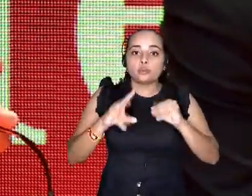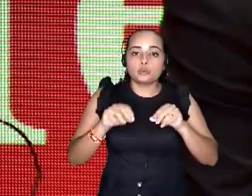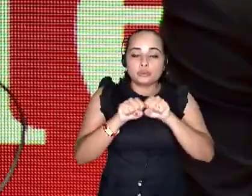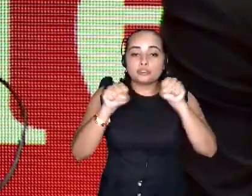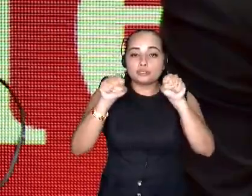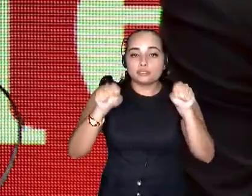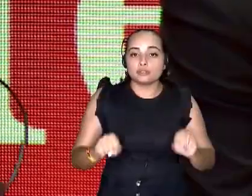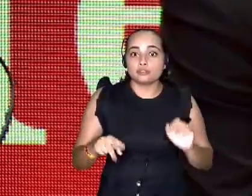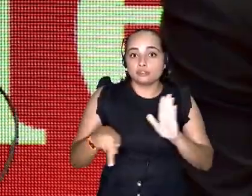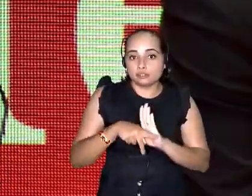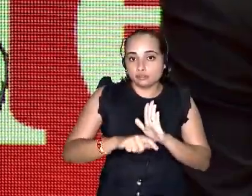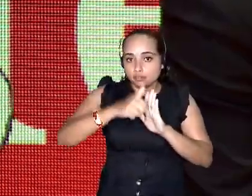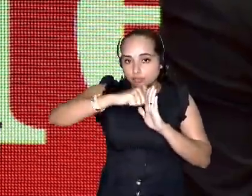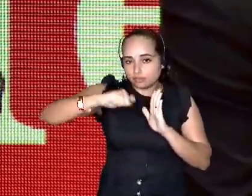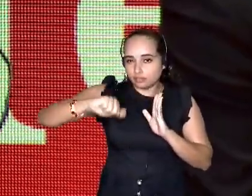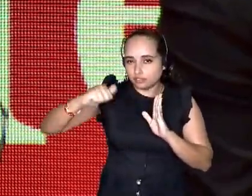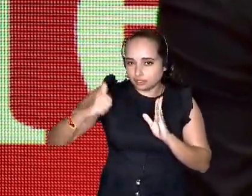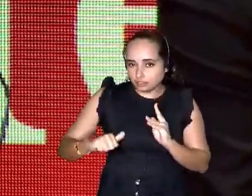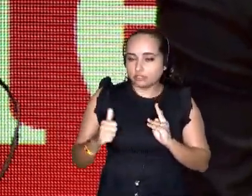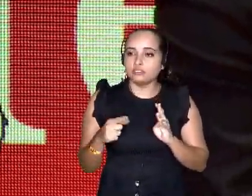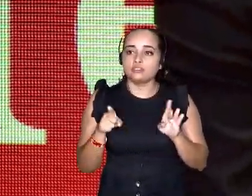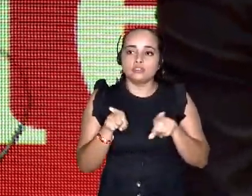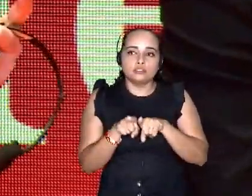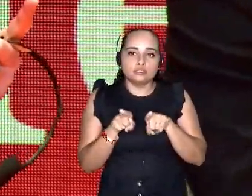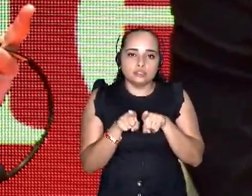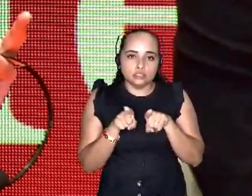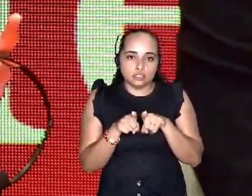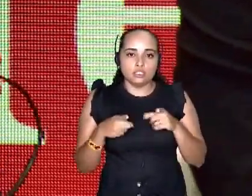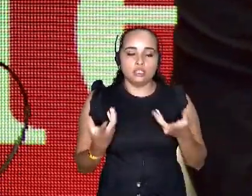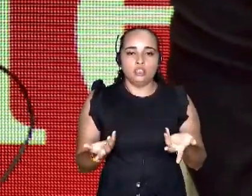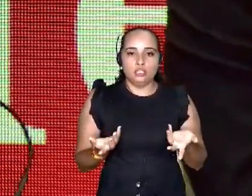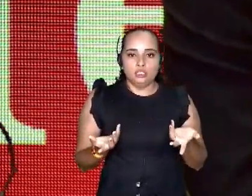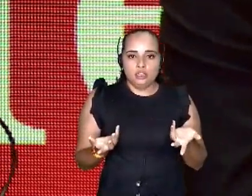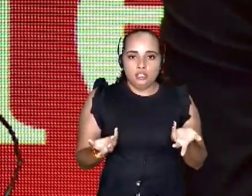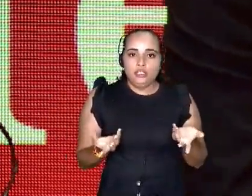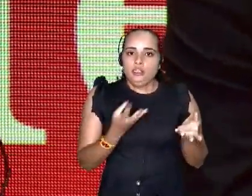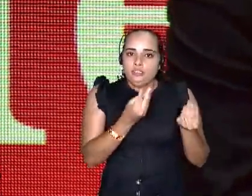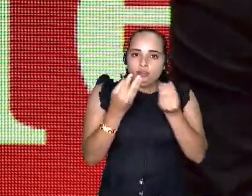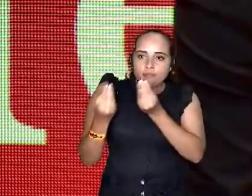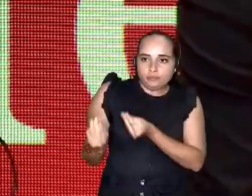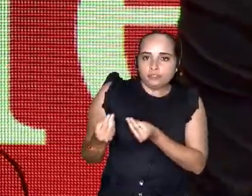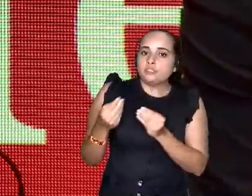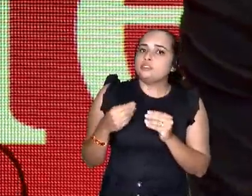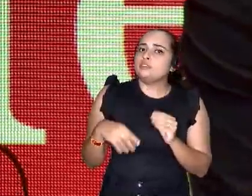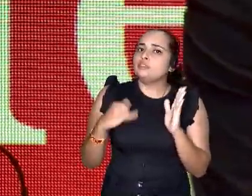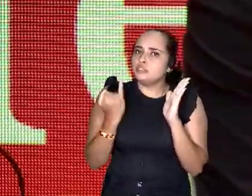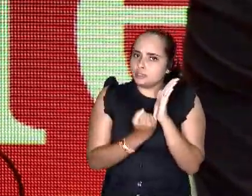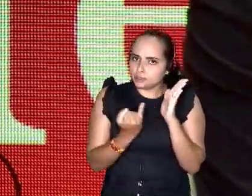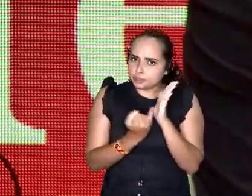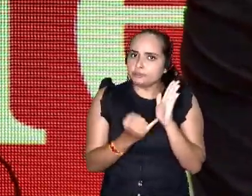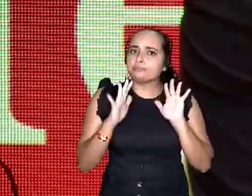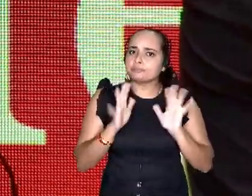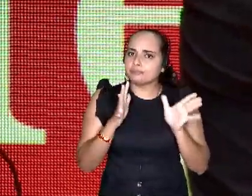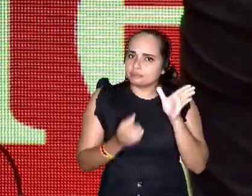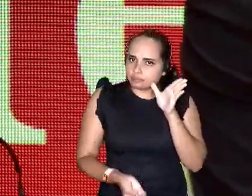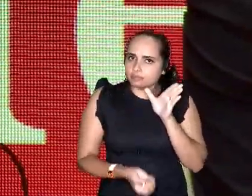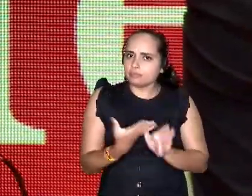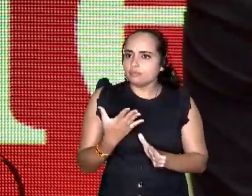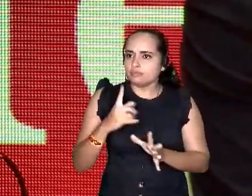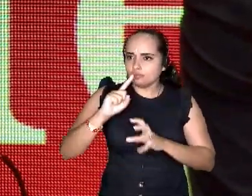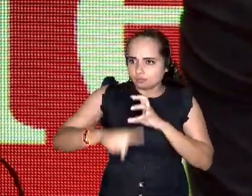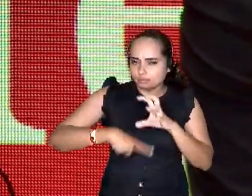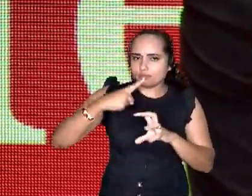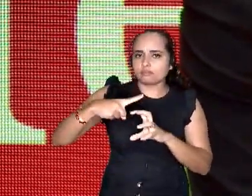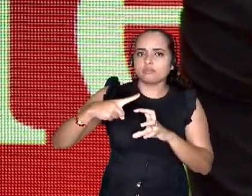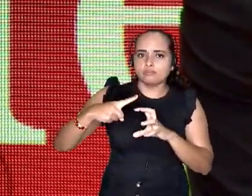huge, number one tax issue in the world for the last many years has been transfer pricing. The biggest tax cases in the world have been